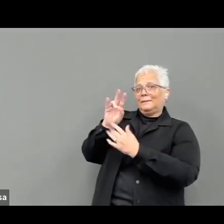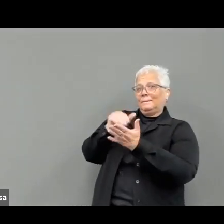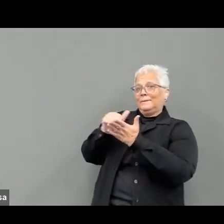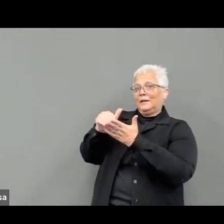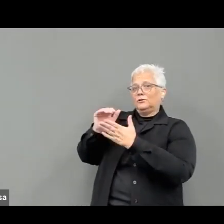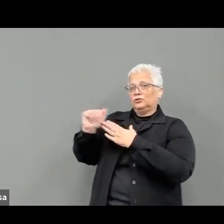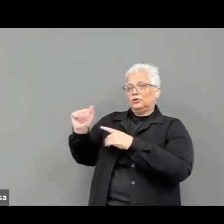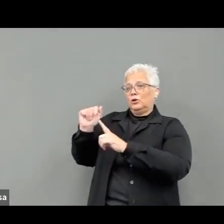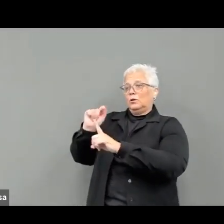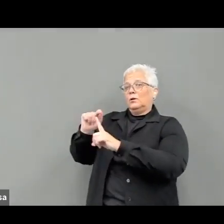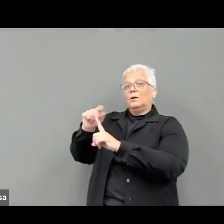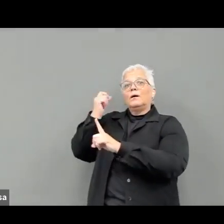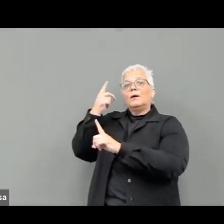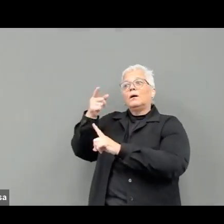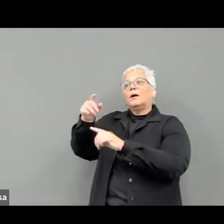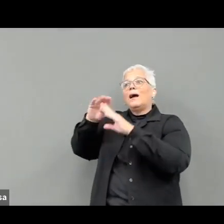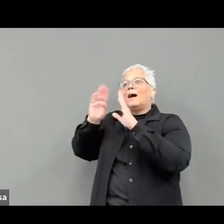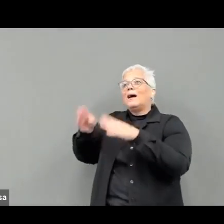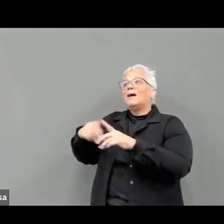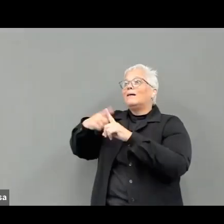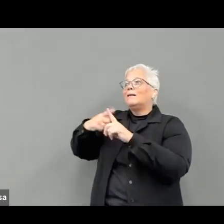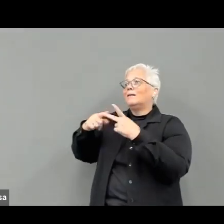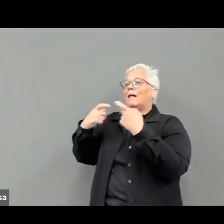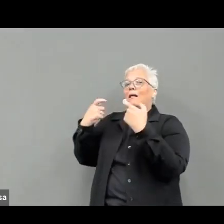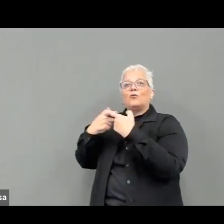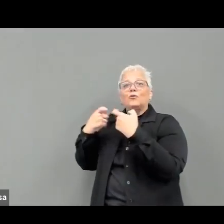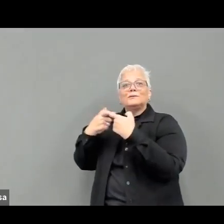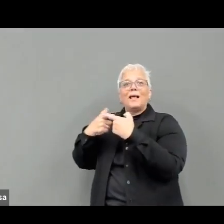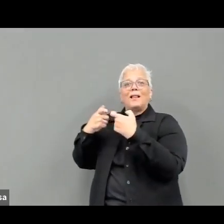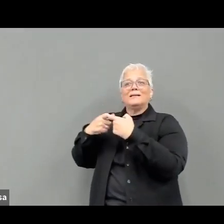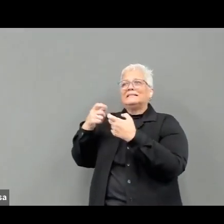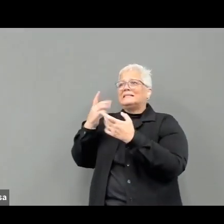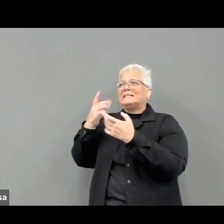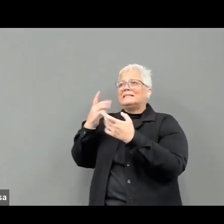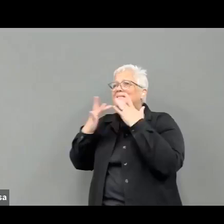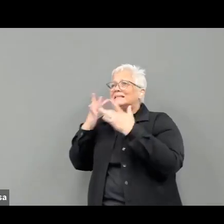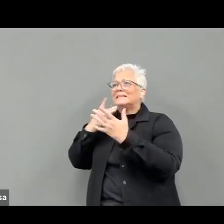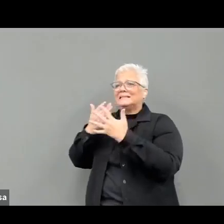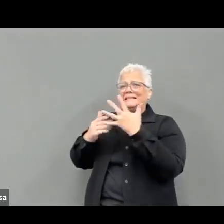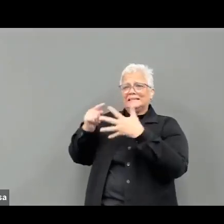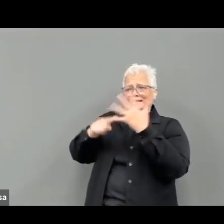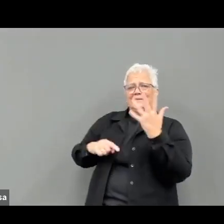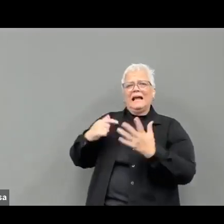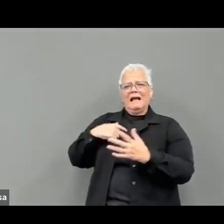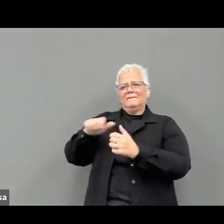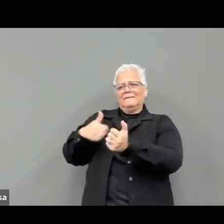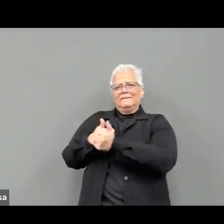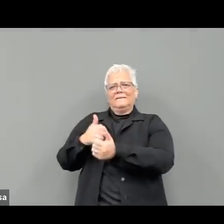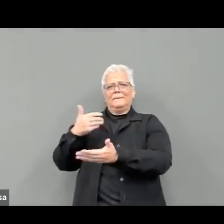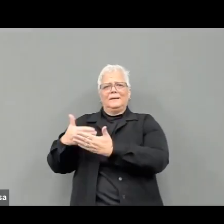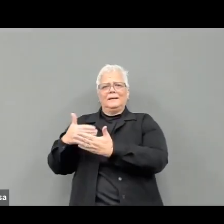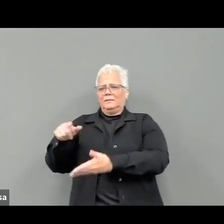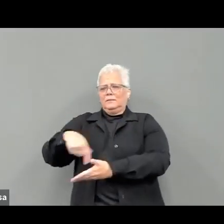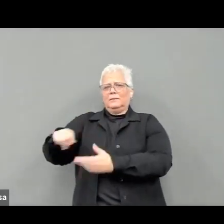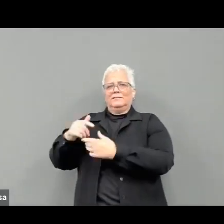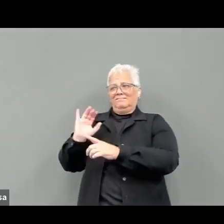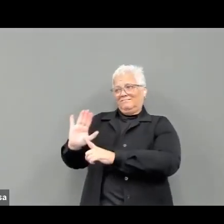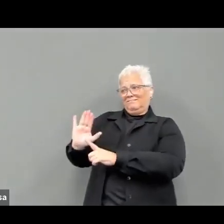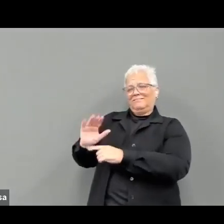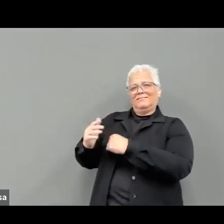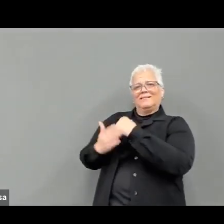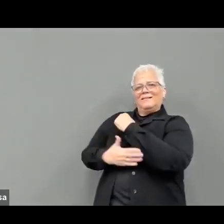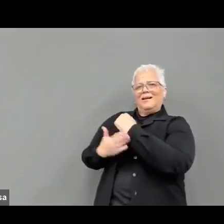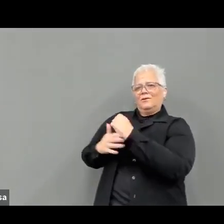also received direct funding for this specific effort. So the county's funding will be used to support the remaining 9